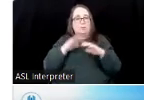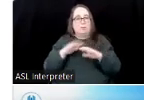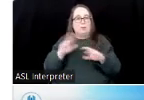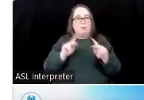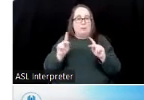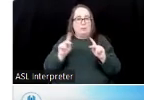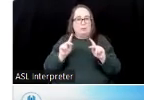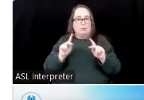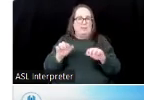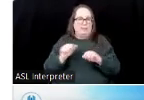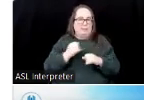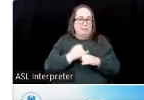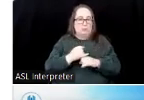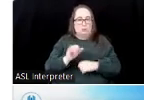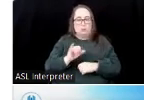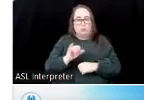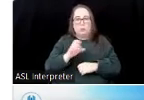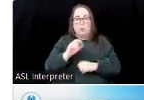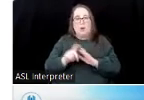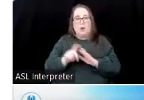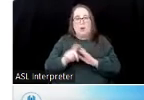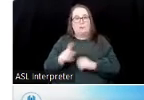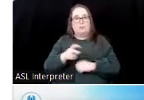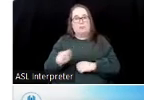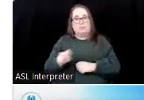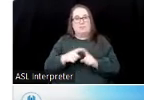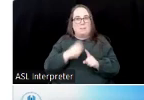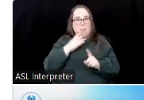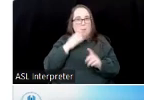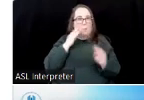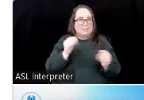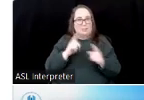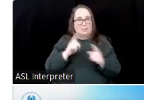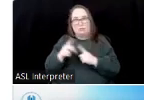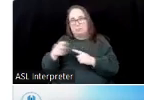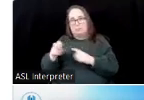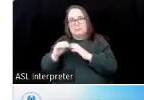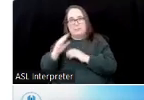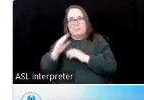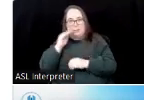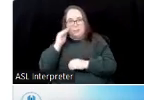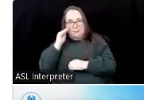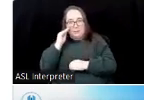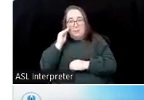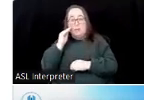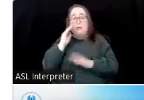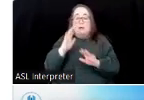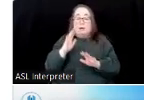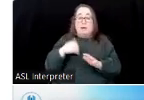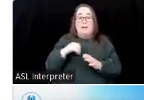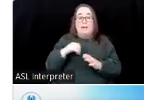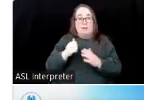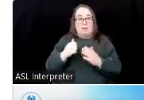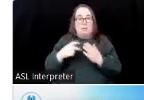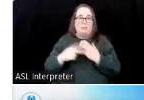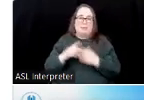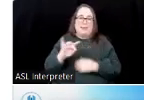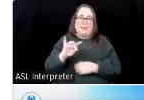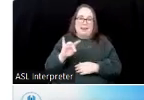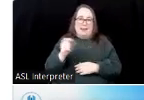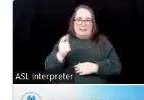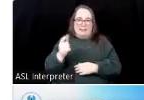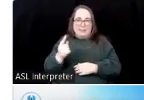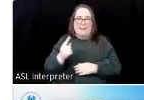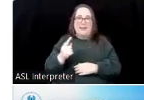leaving institutional settings or exiting or transitioning from homelessness. And then, of course, we have other programs known as the Section 811 program and our